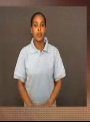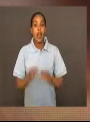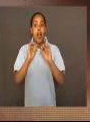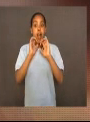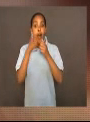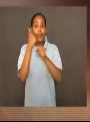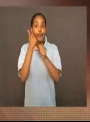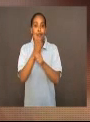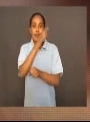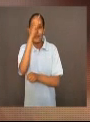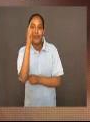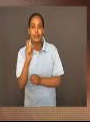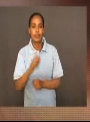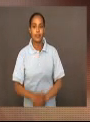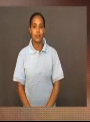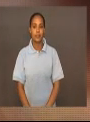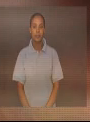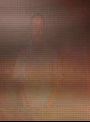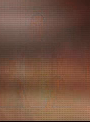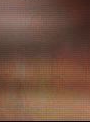How did you do?